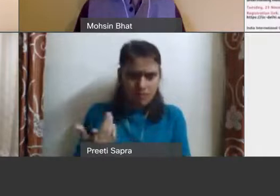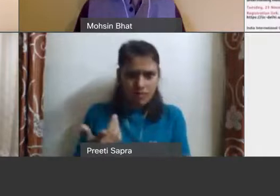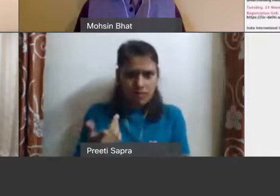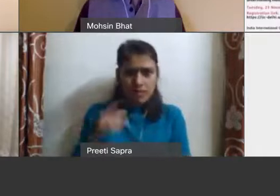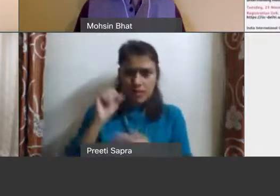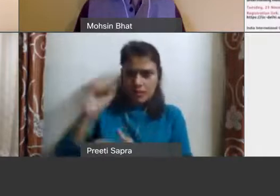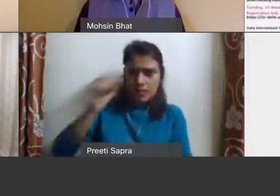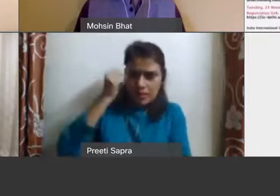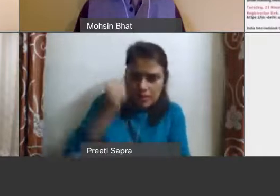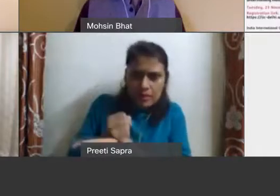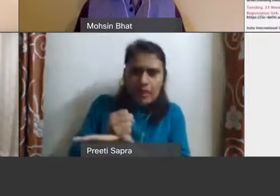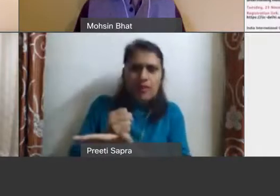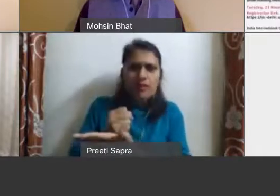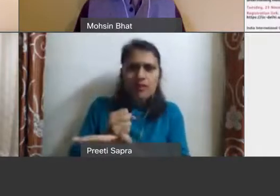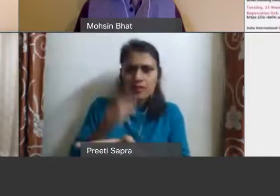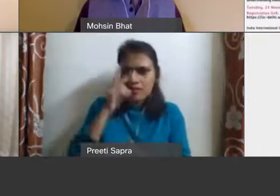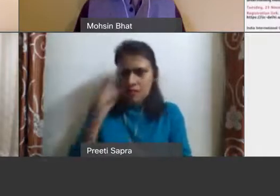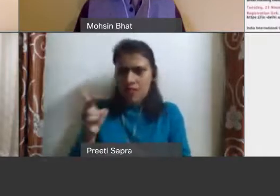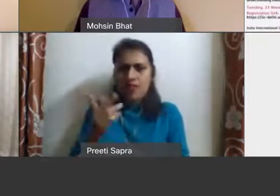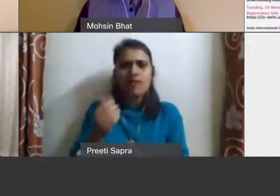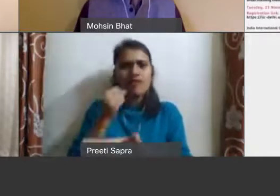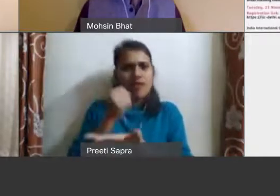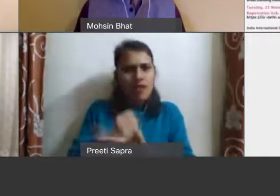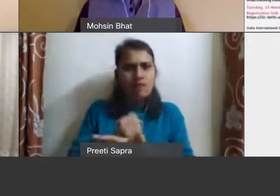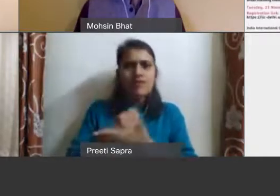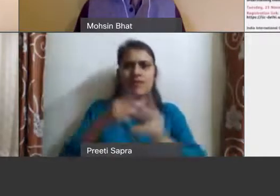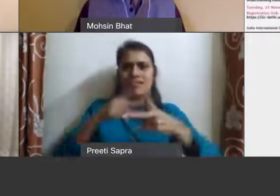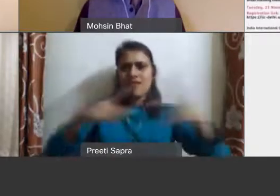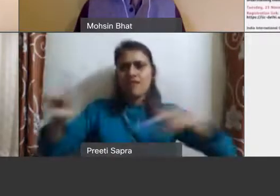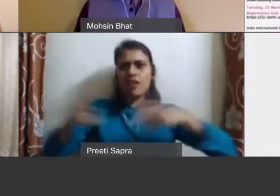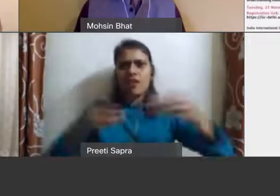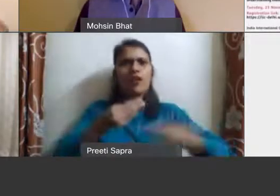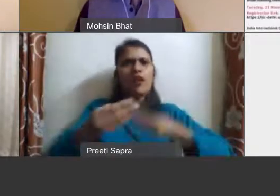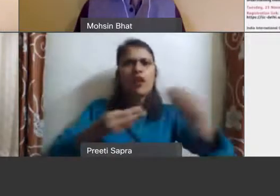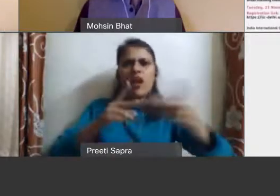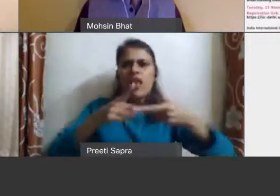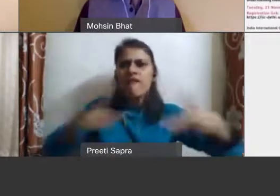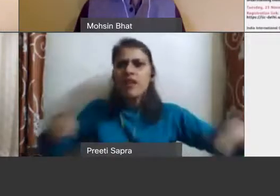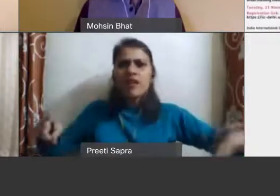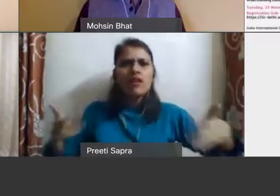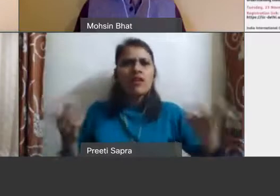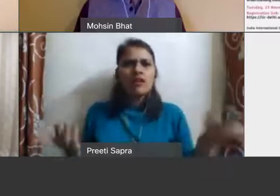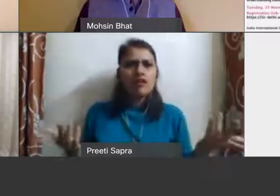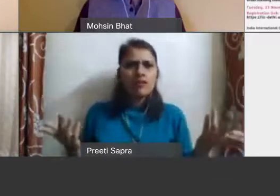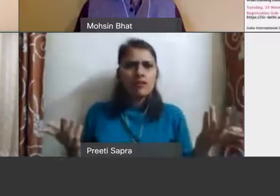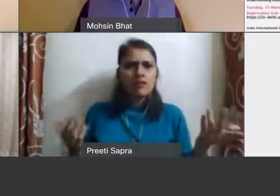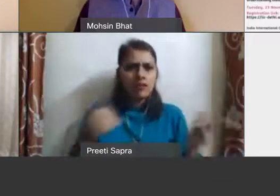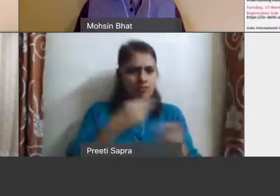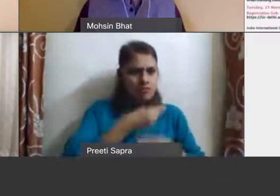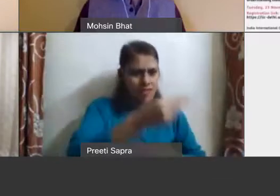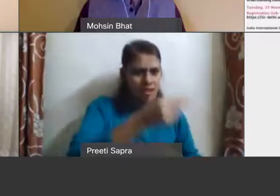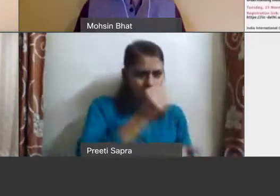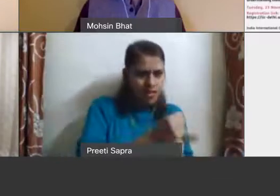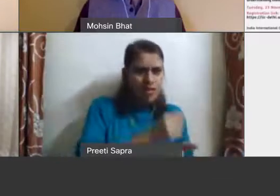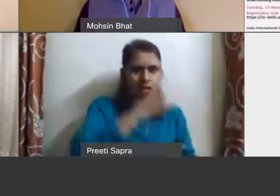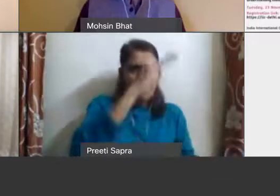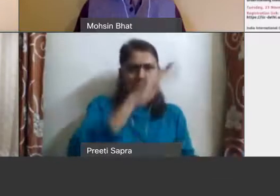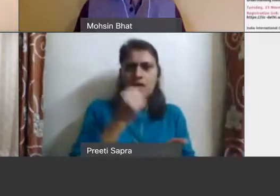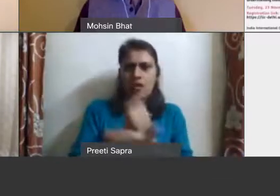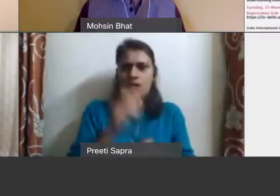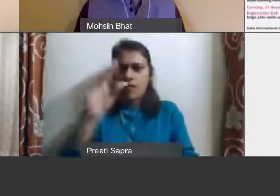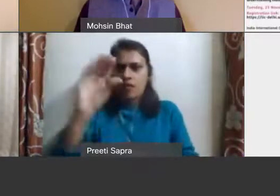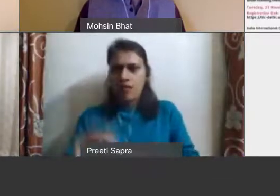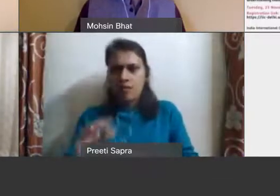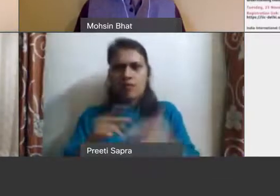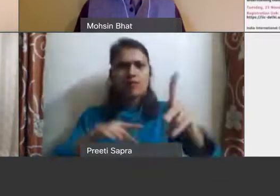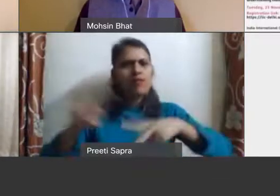right that is being allocated or distributed in a differentiated manner. And this is what, Professor Bhatt, I'd like you to walk us through a little bit,